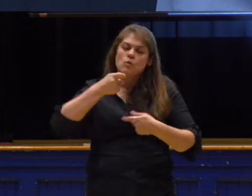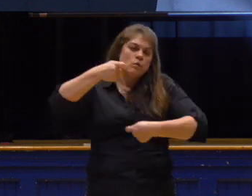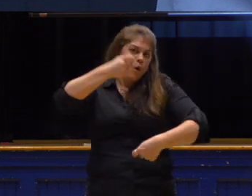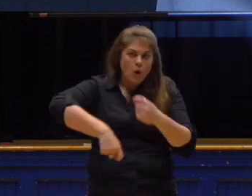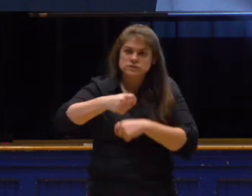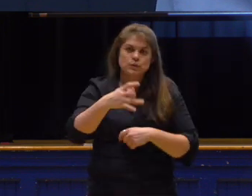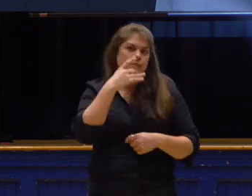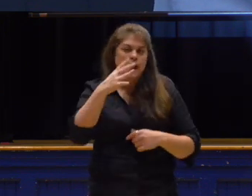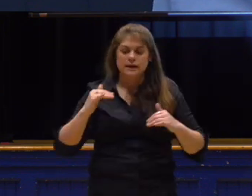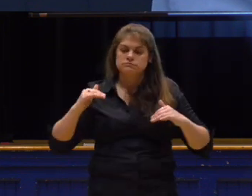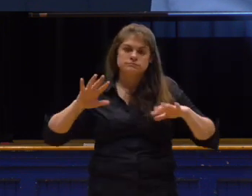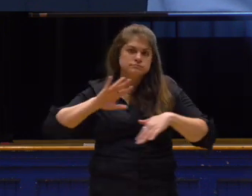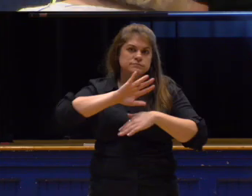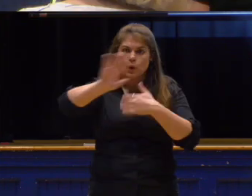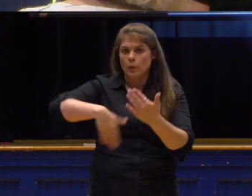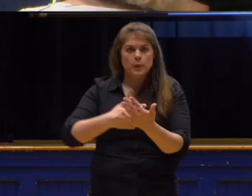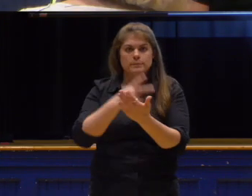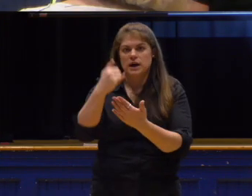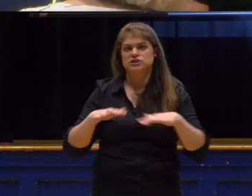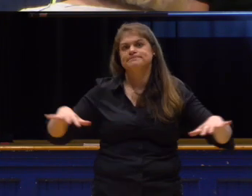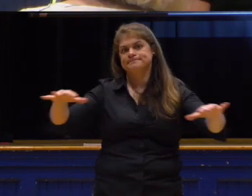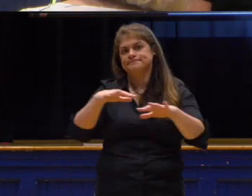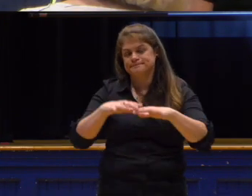entire corridor of the project.